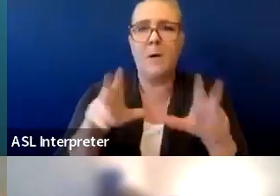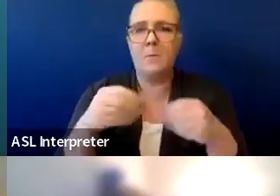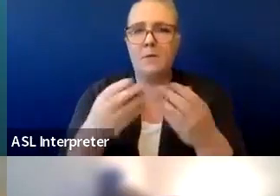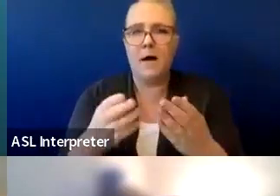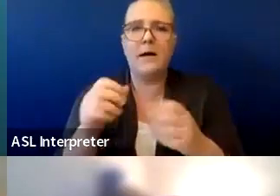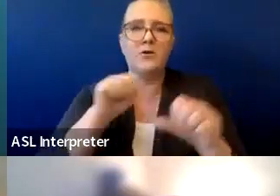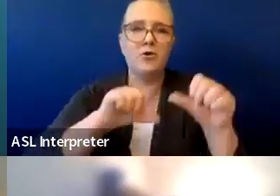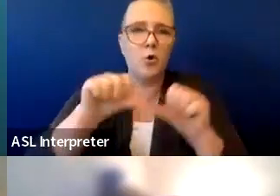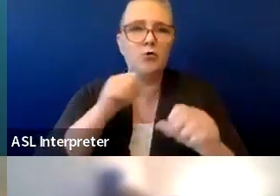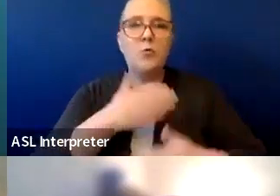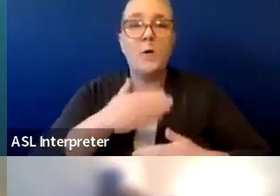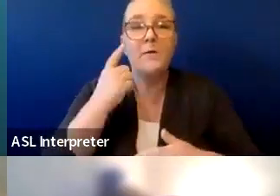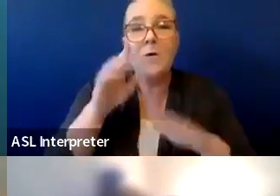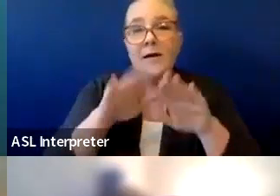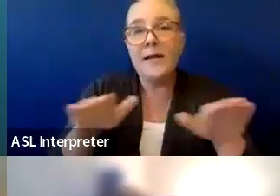to kids.